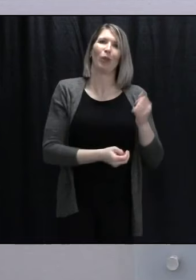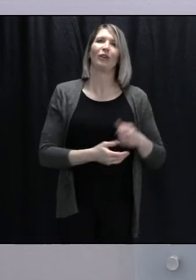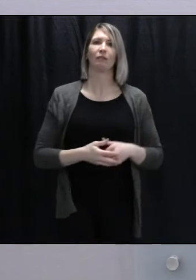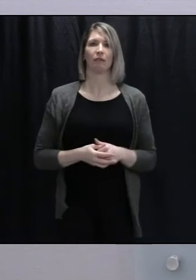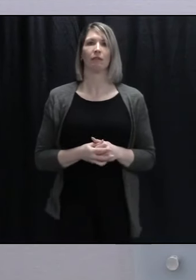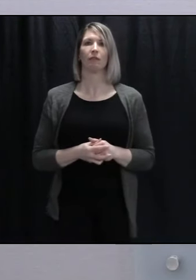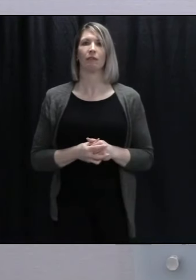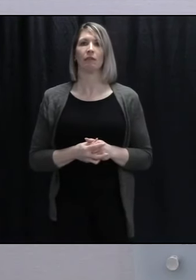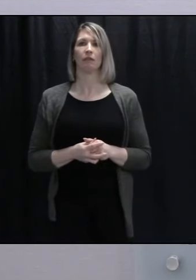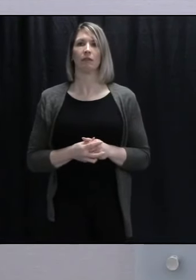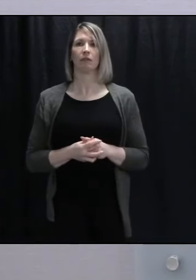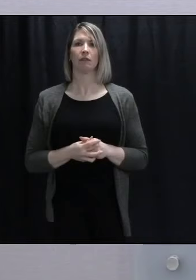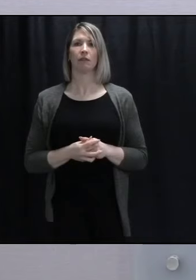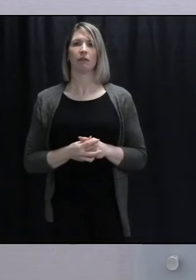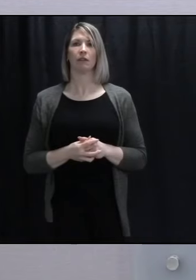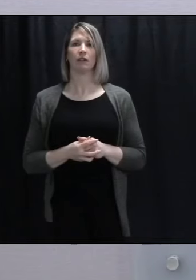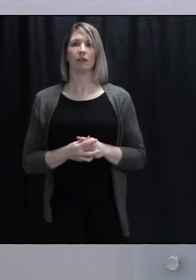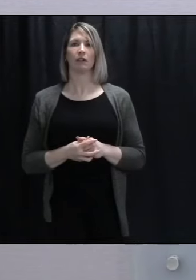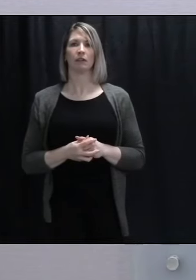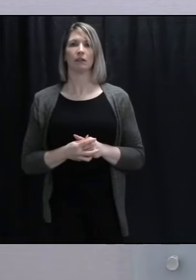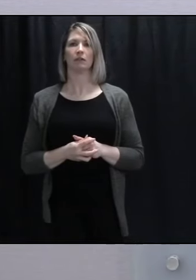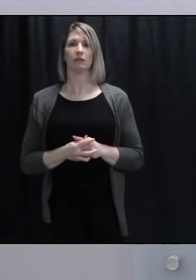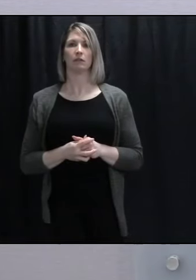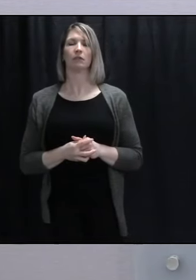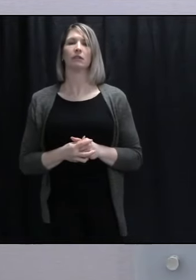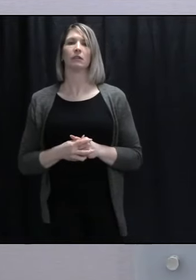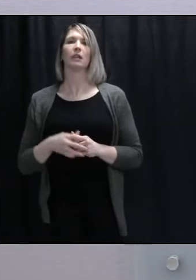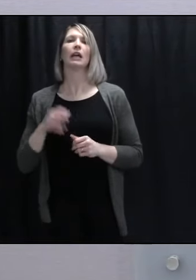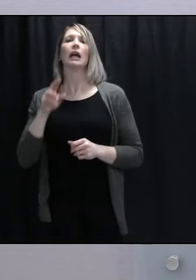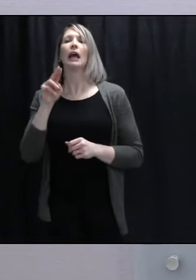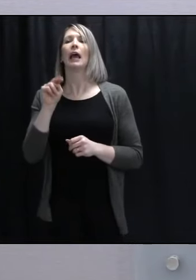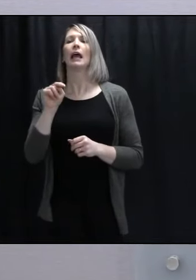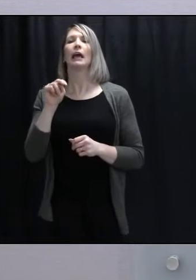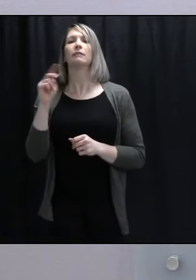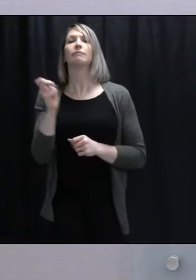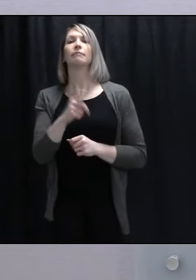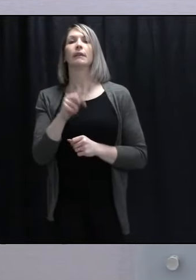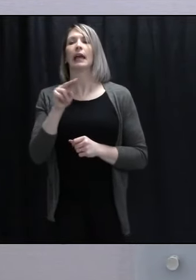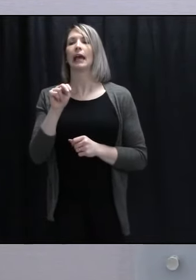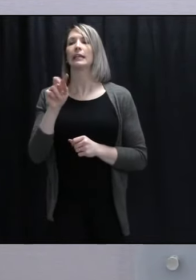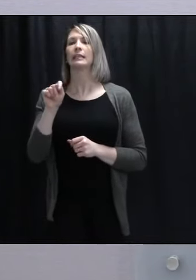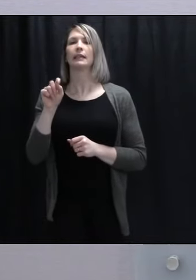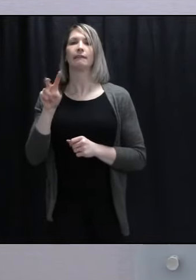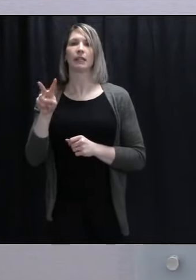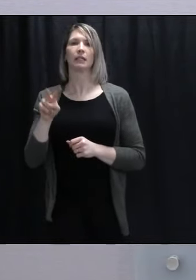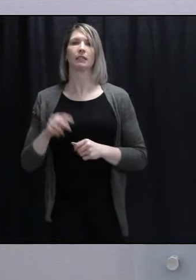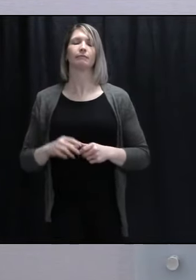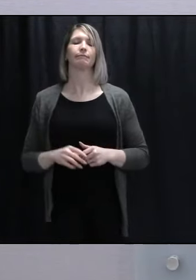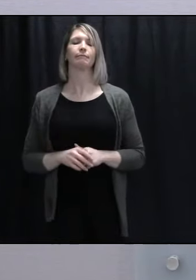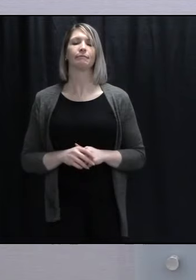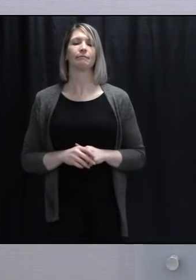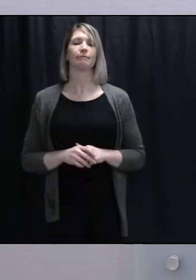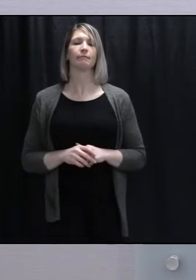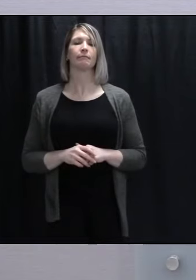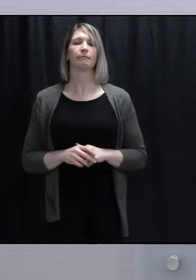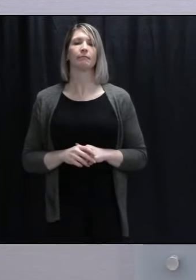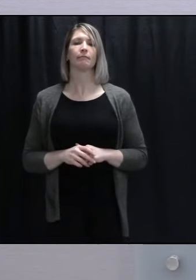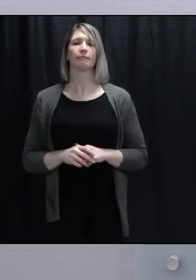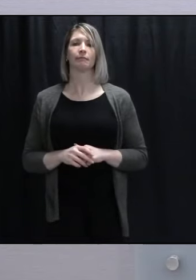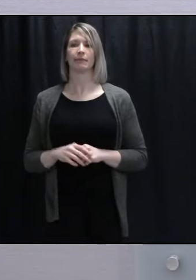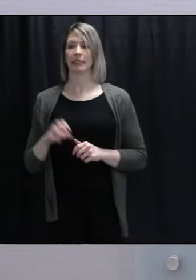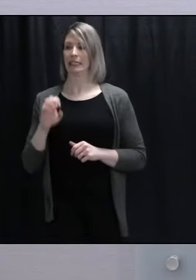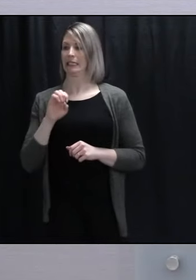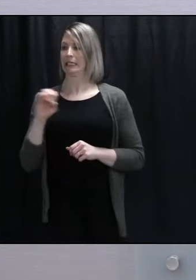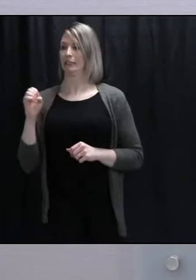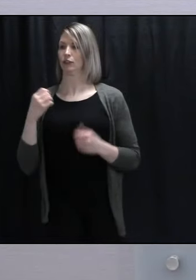The next question is from Kellyanne Roberts from NTV News. Please go ahead. Thank you. For decades, Eastern Health maintained a